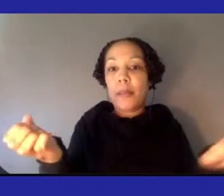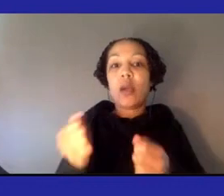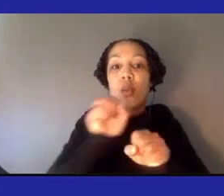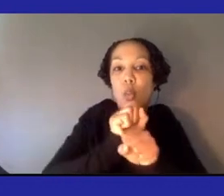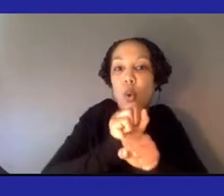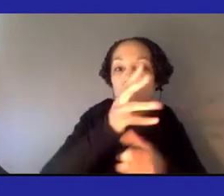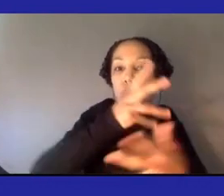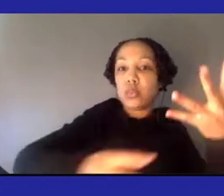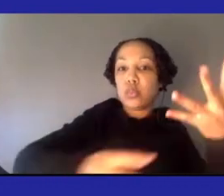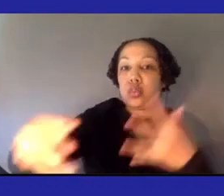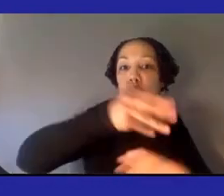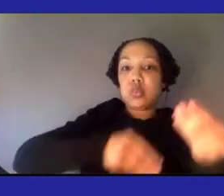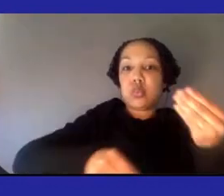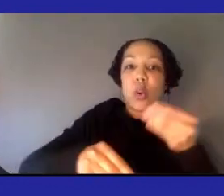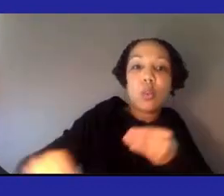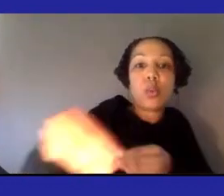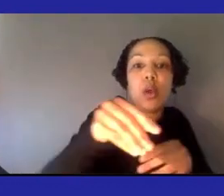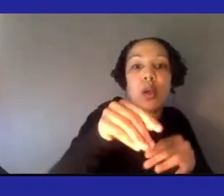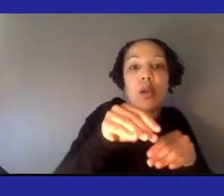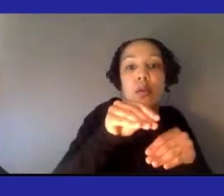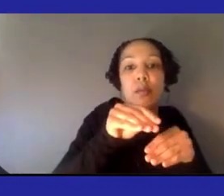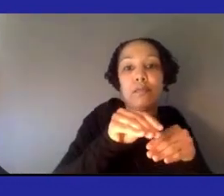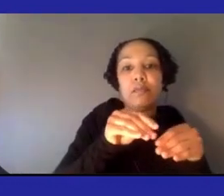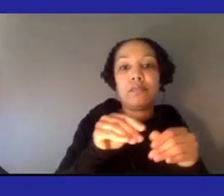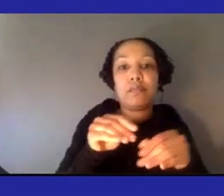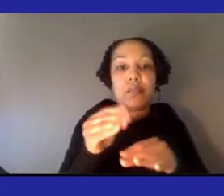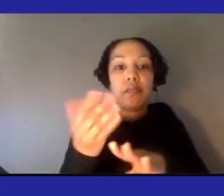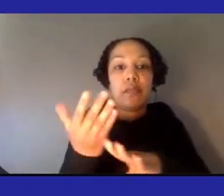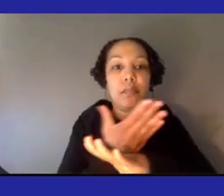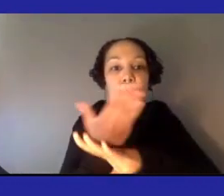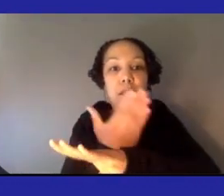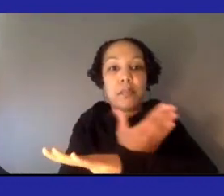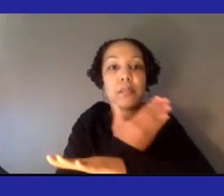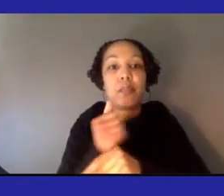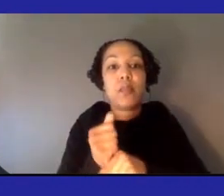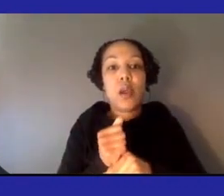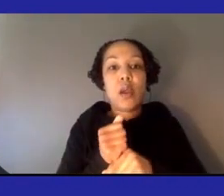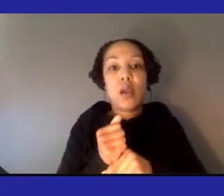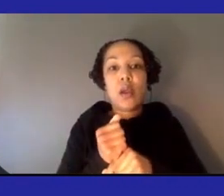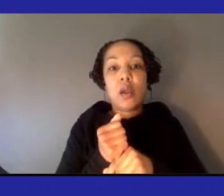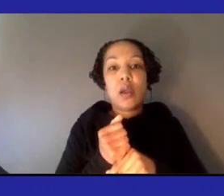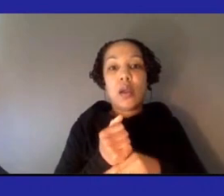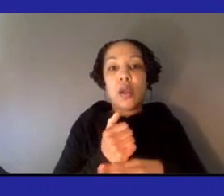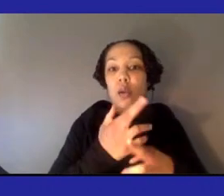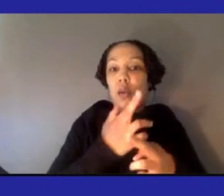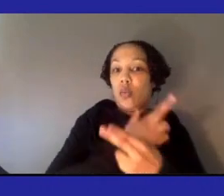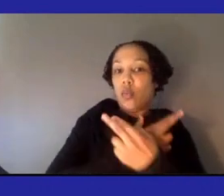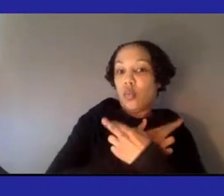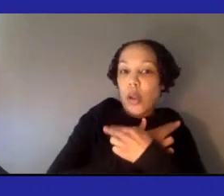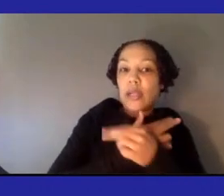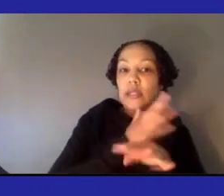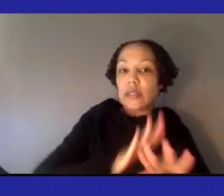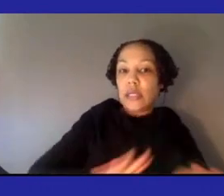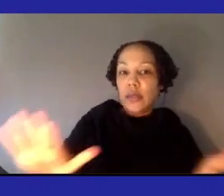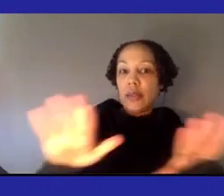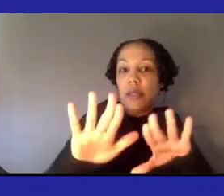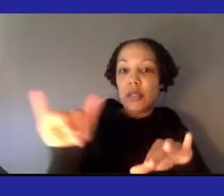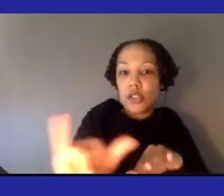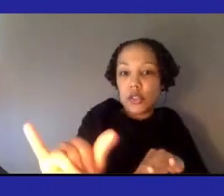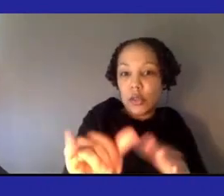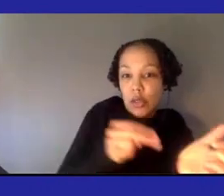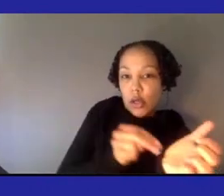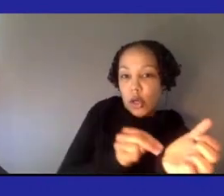and reorganized recovery area, nurse station, medicine room, better access and visibility for better collaboration